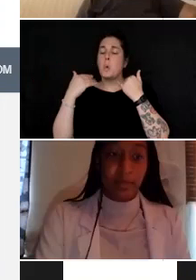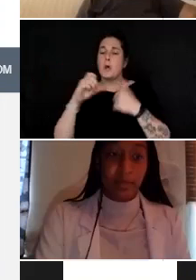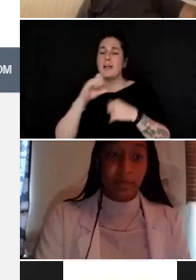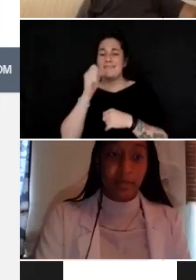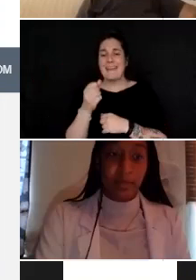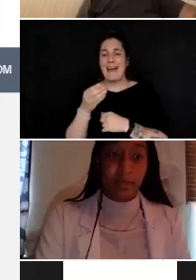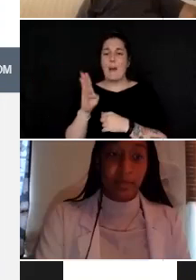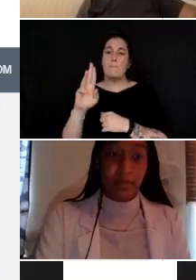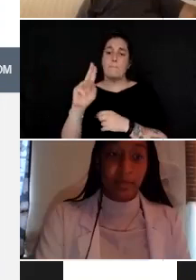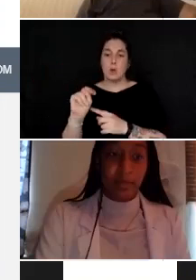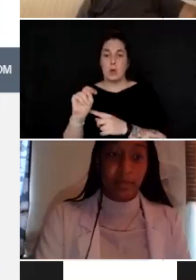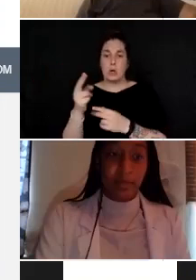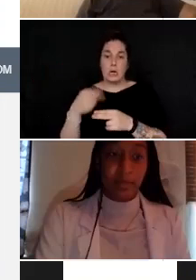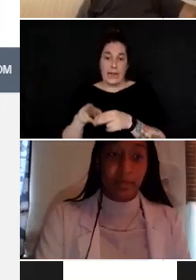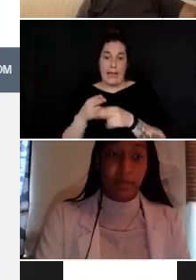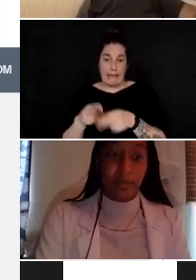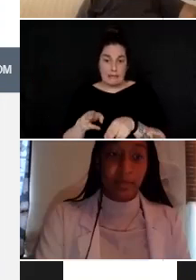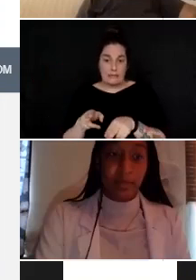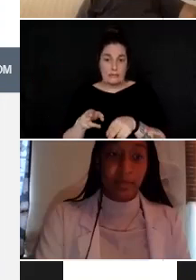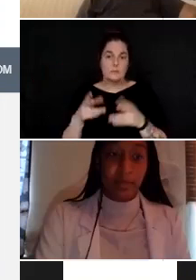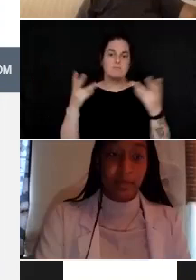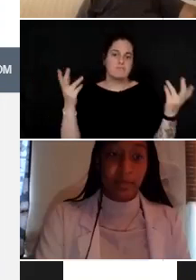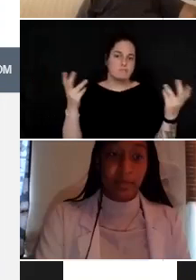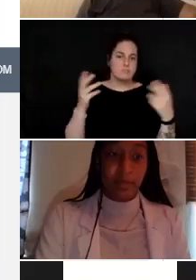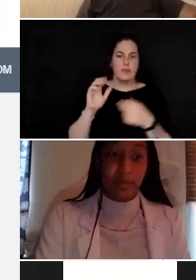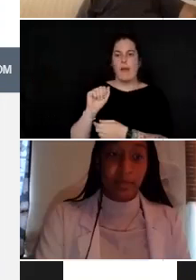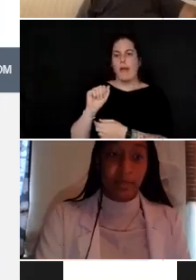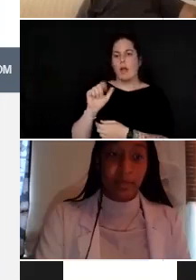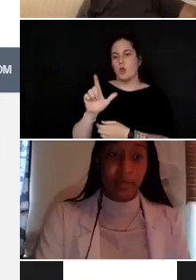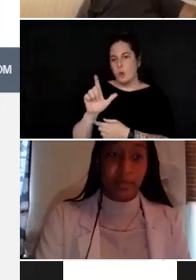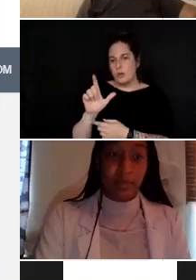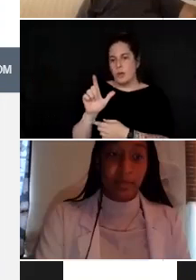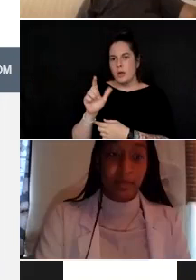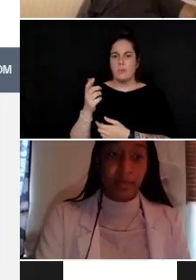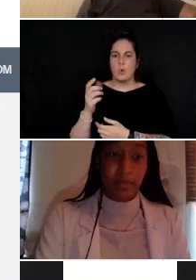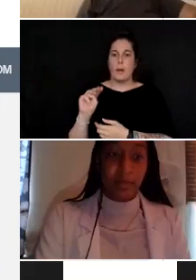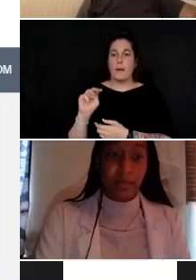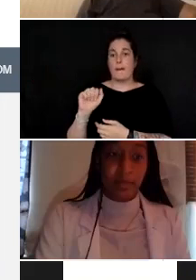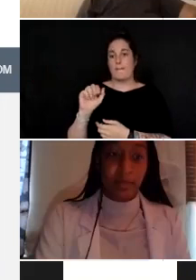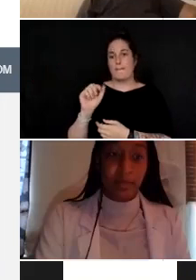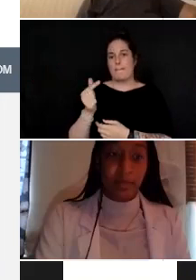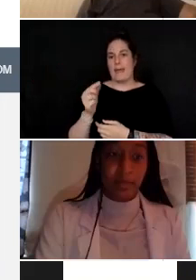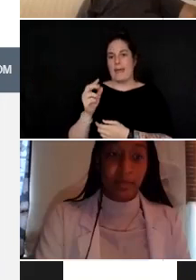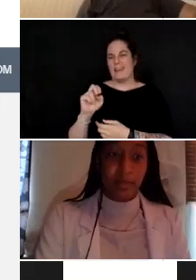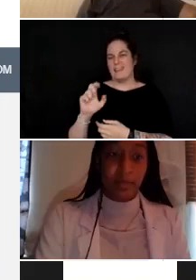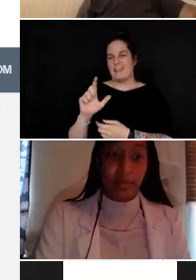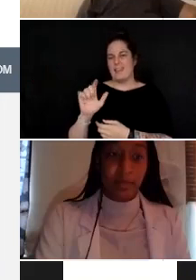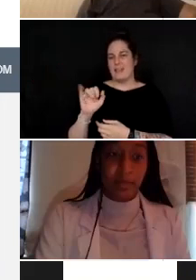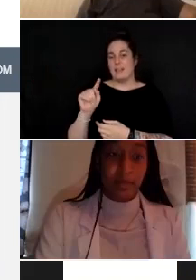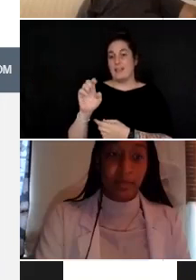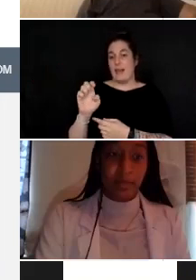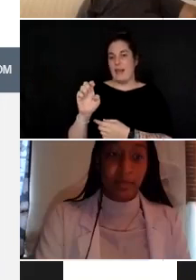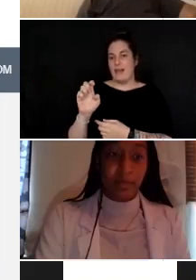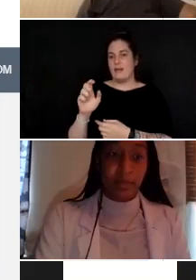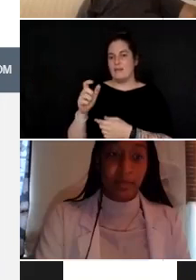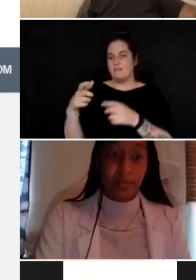An aluminum pot, on the other hand, or I like to call them Magnalite pots because it's like a combination of